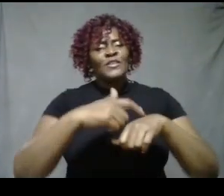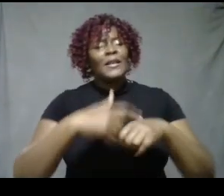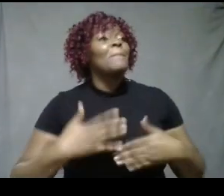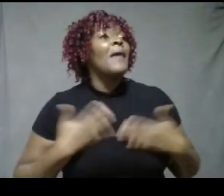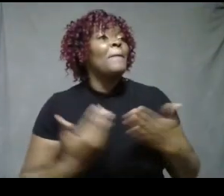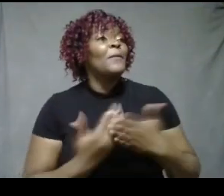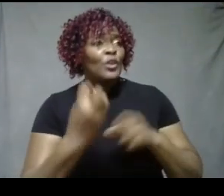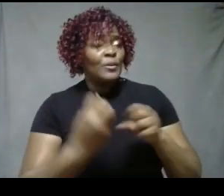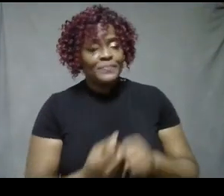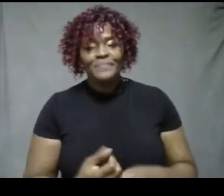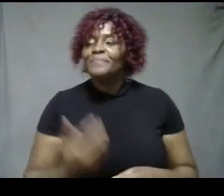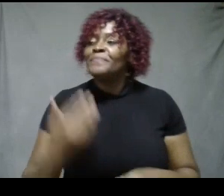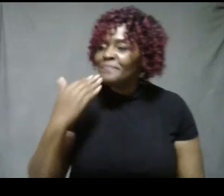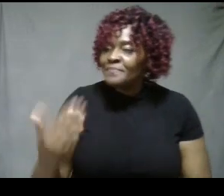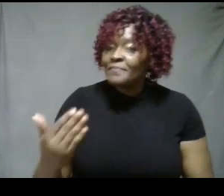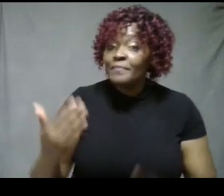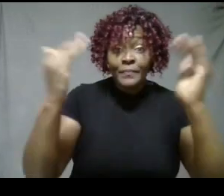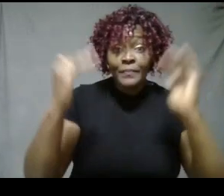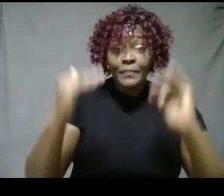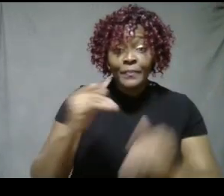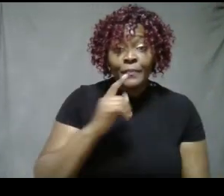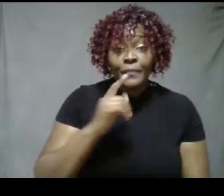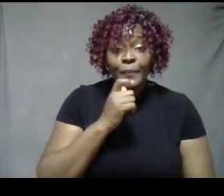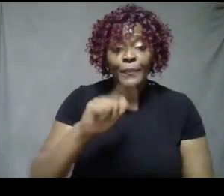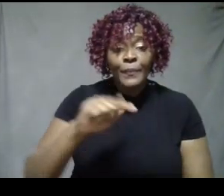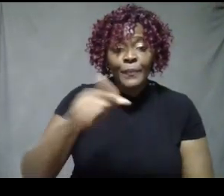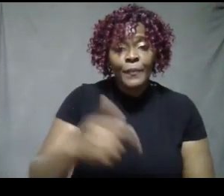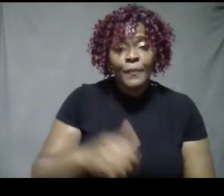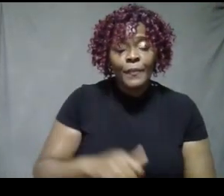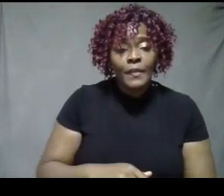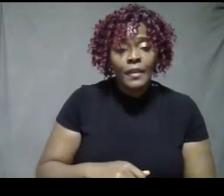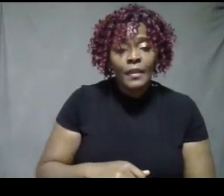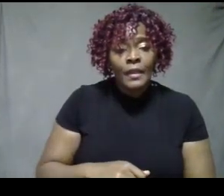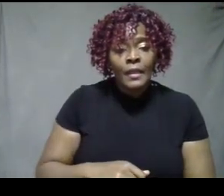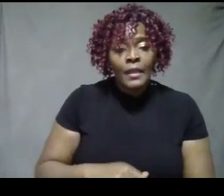you. Next speaker, please approach the podium.